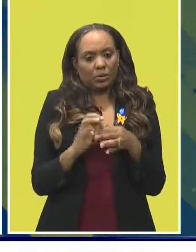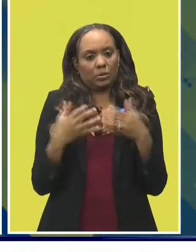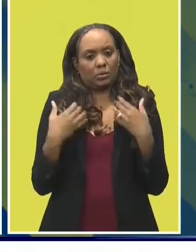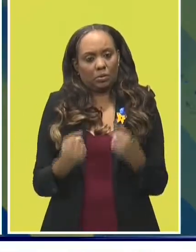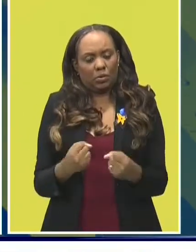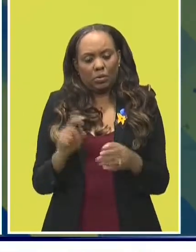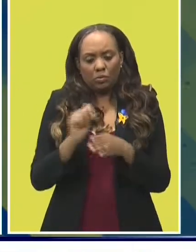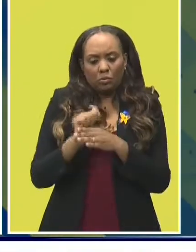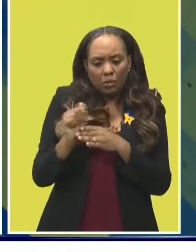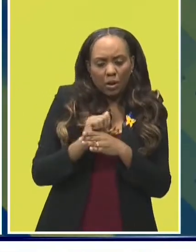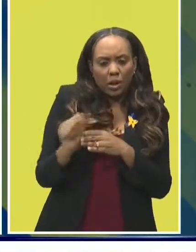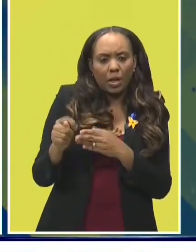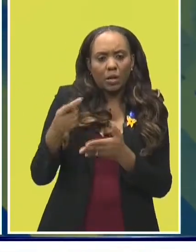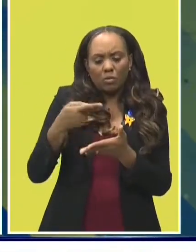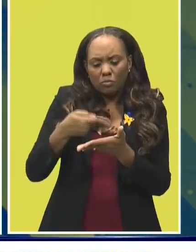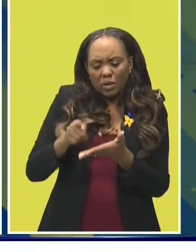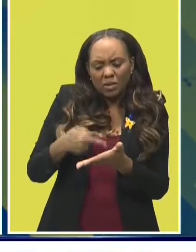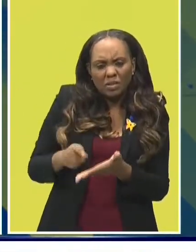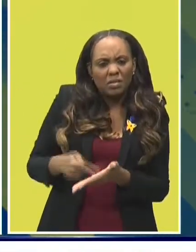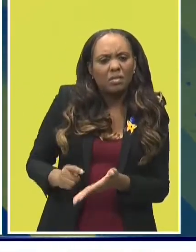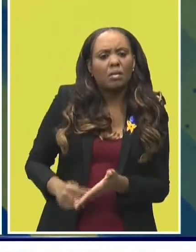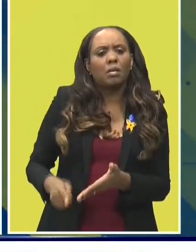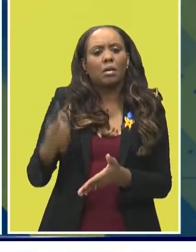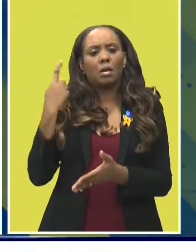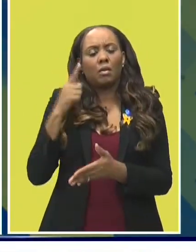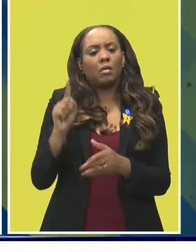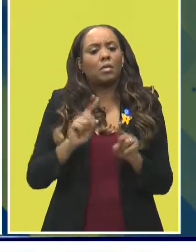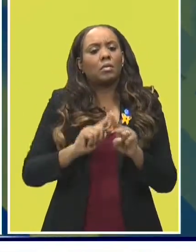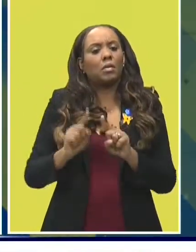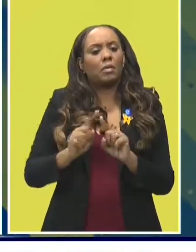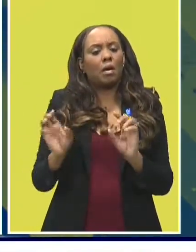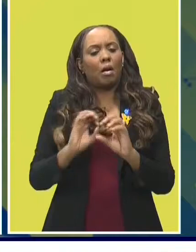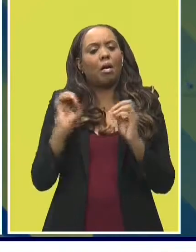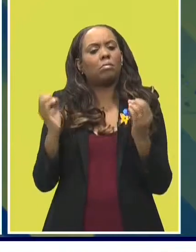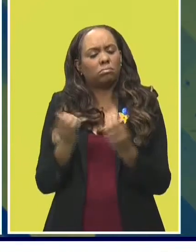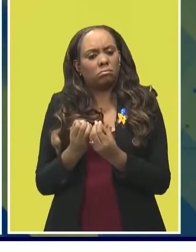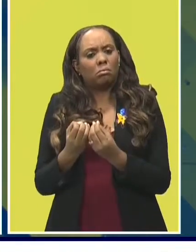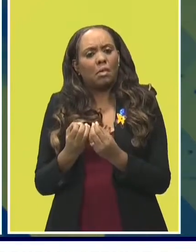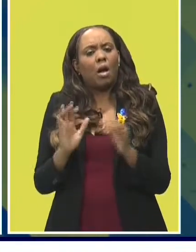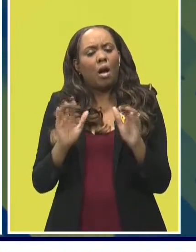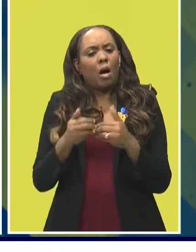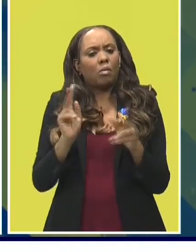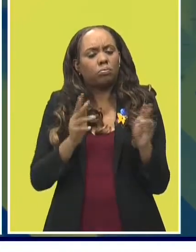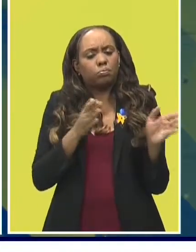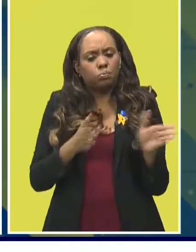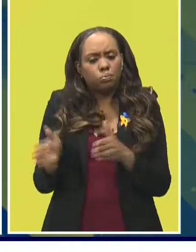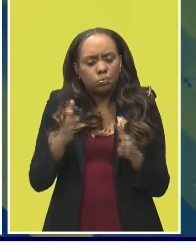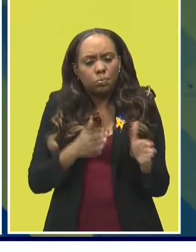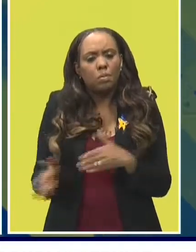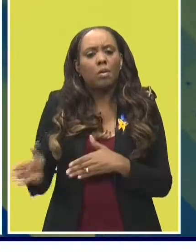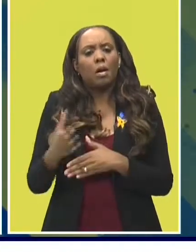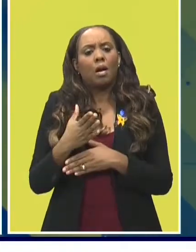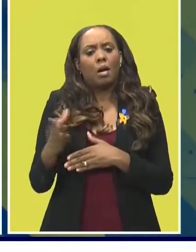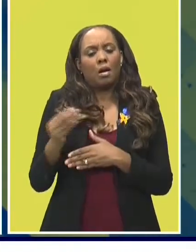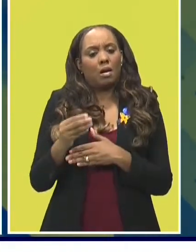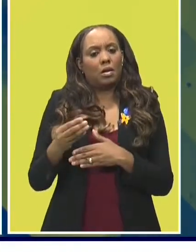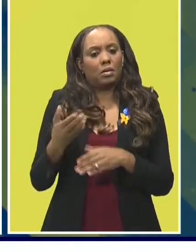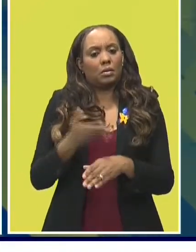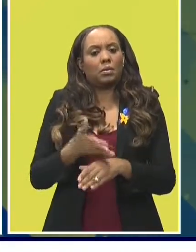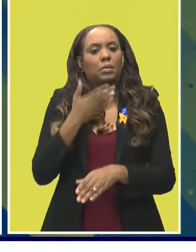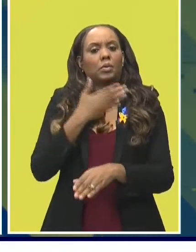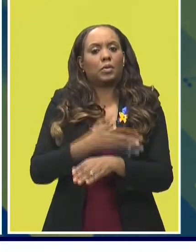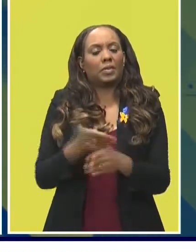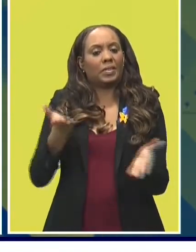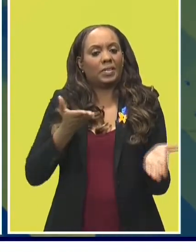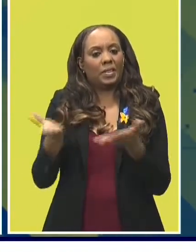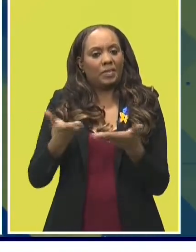and research for the improvement in the level of organization and efficiency in the public service of Barbados. Prime Minister Motley